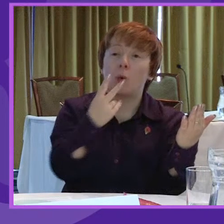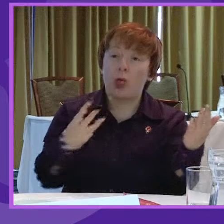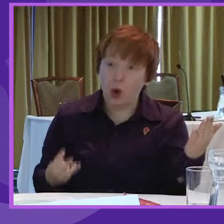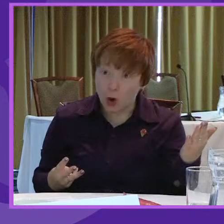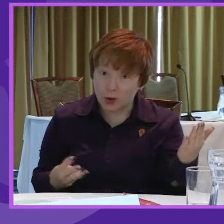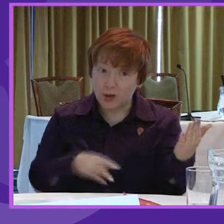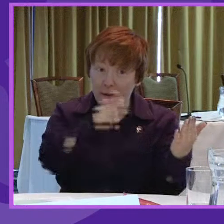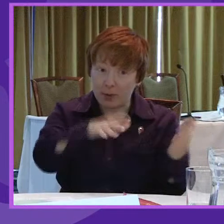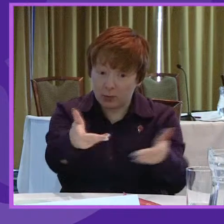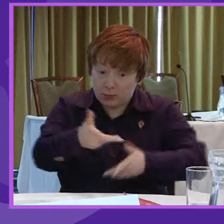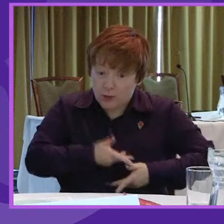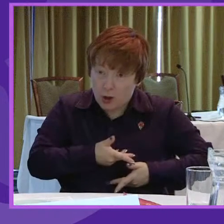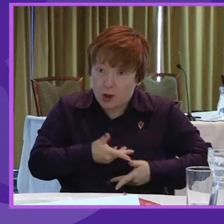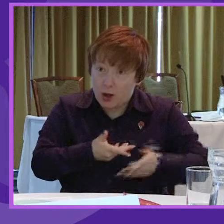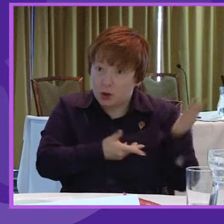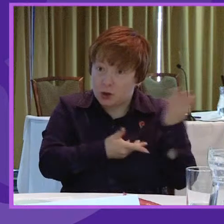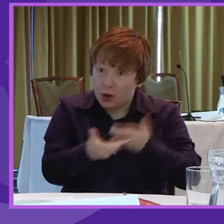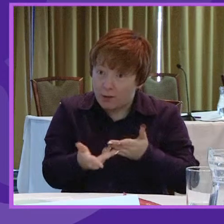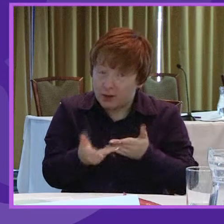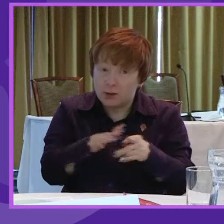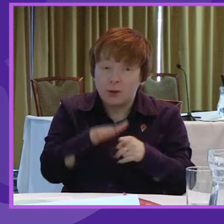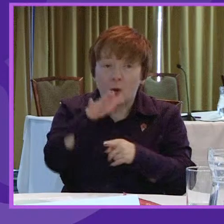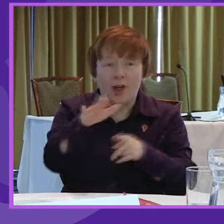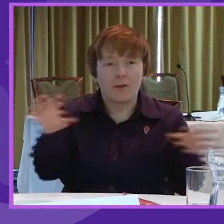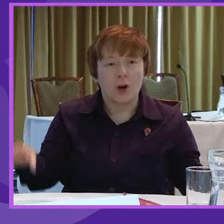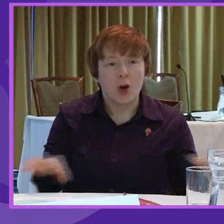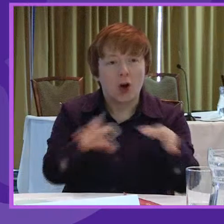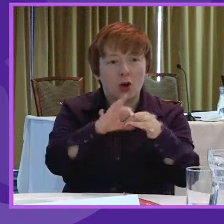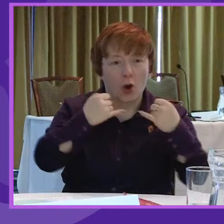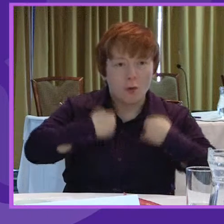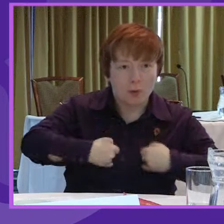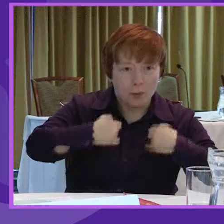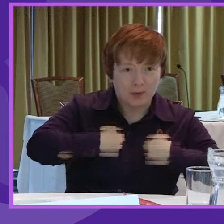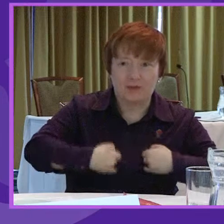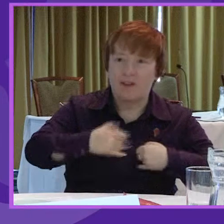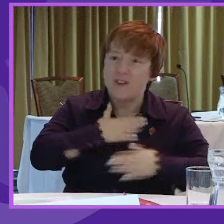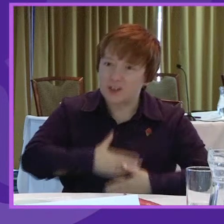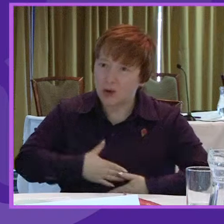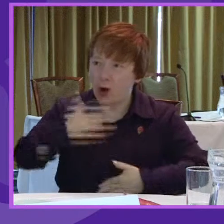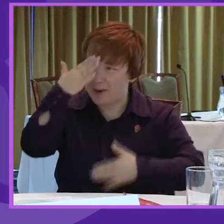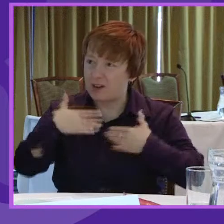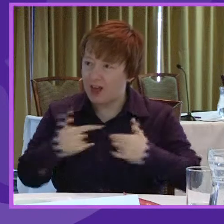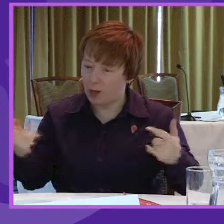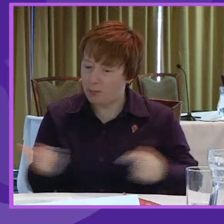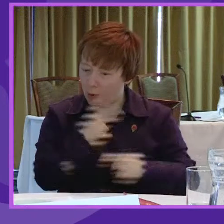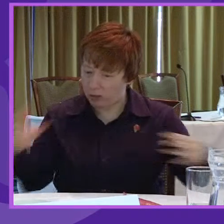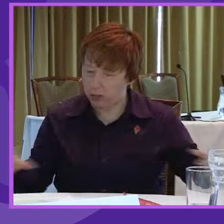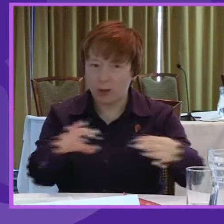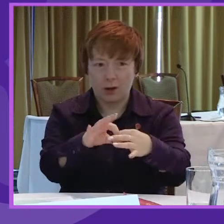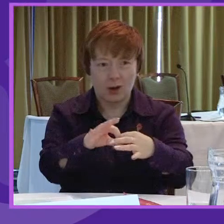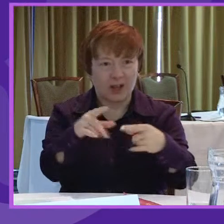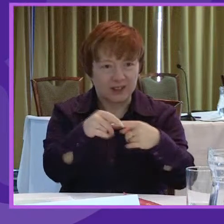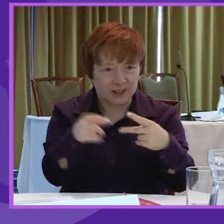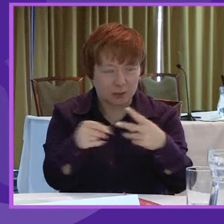people receiving services will have in the future comorbid physical and mental health conditions or persistent